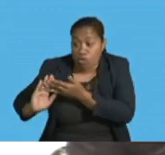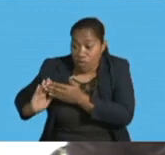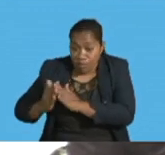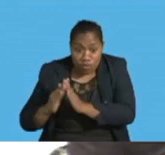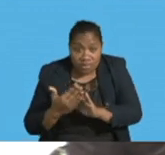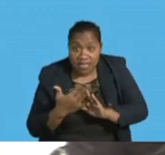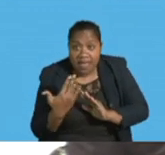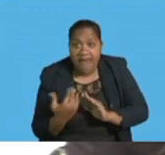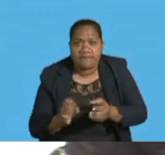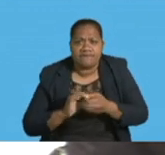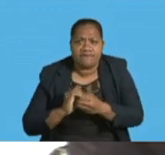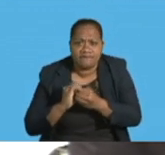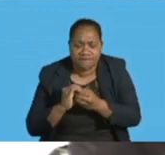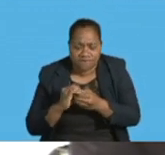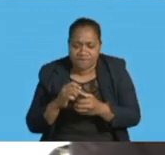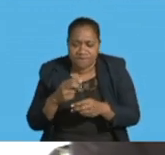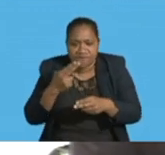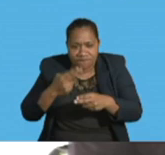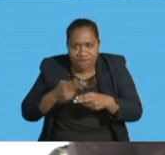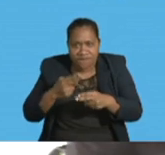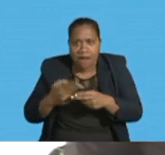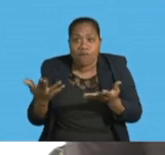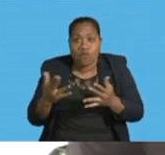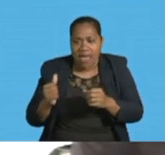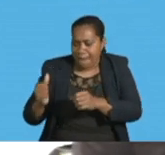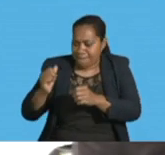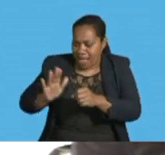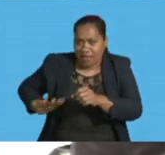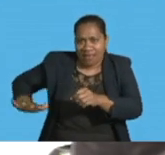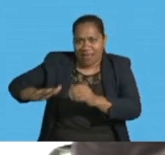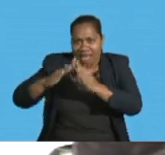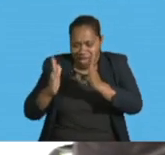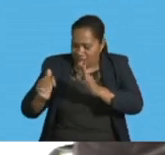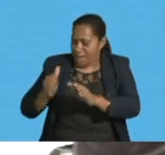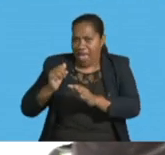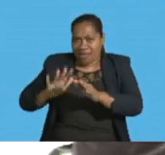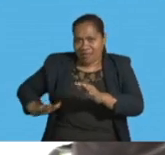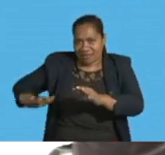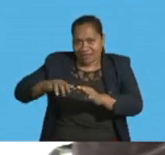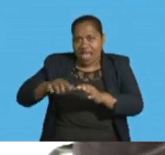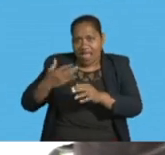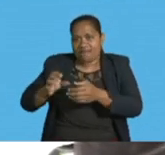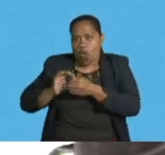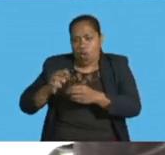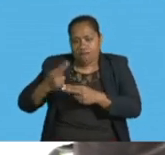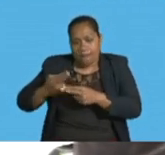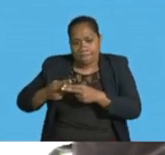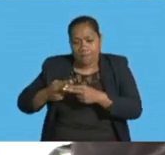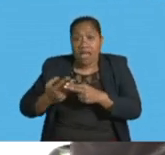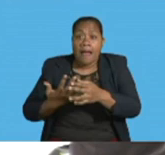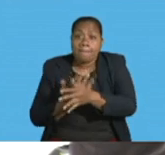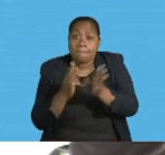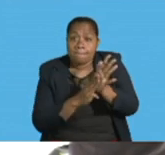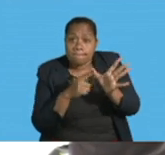very own fieldwood farms in the backyard. Mangroves will be restored, bringing back all